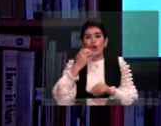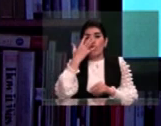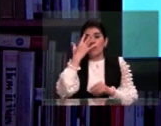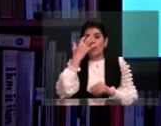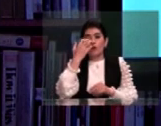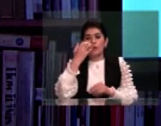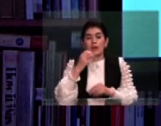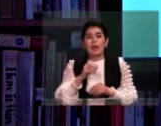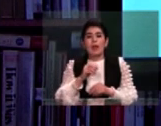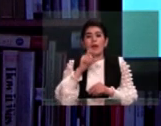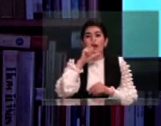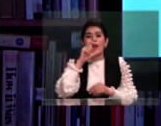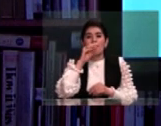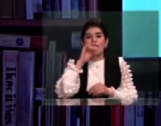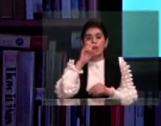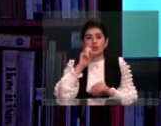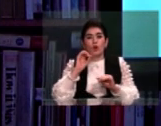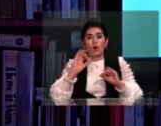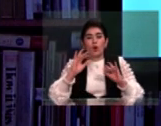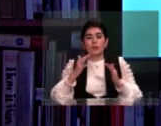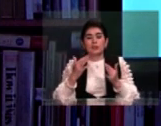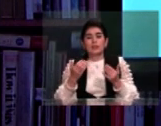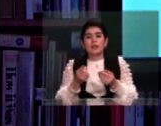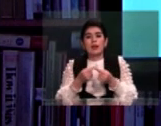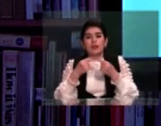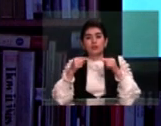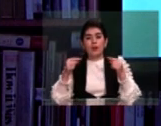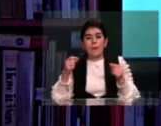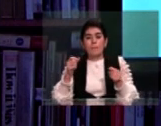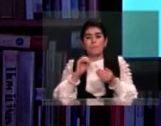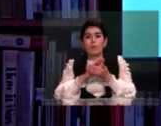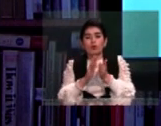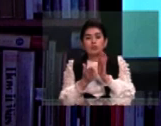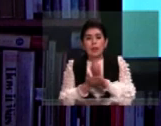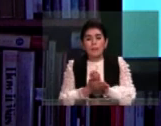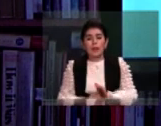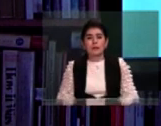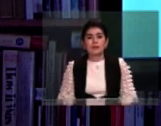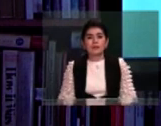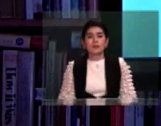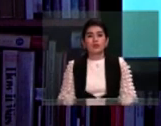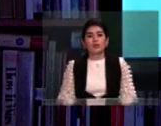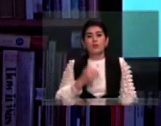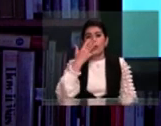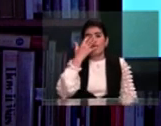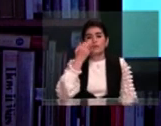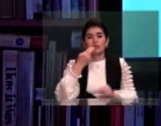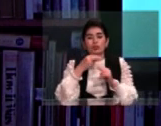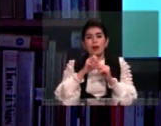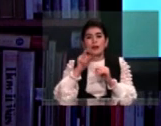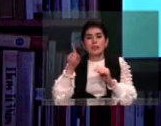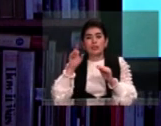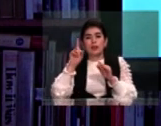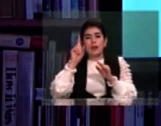fotoeffekt hodisasi natijasida yaratilgan turli xil moslamalardir. Fotoeffekt hodisasiga